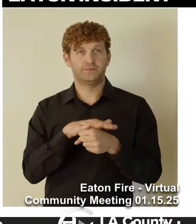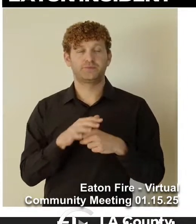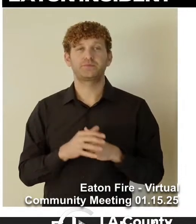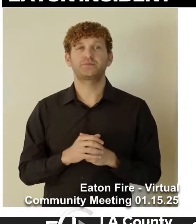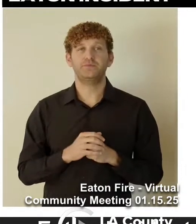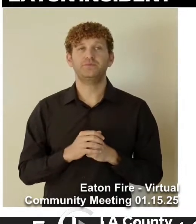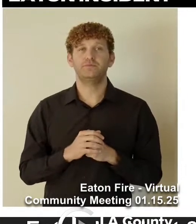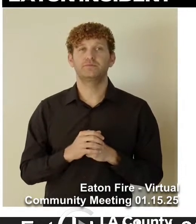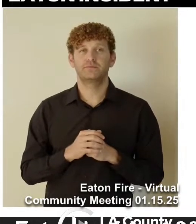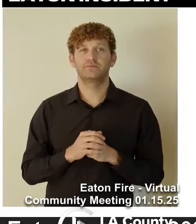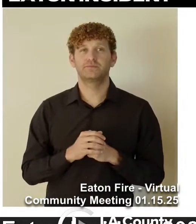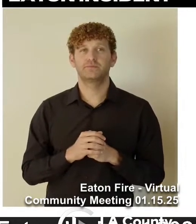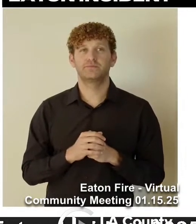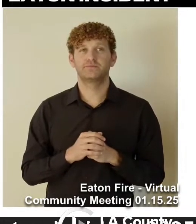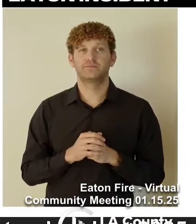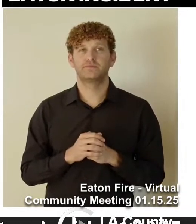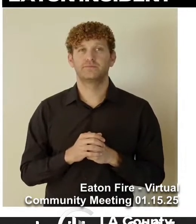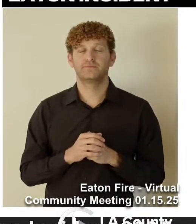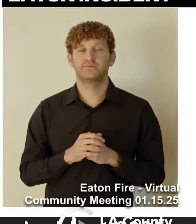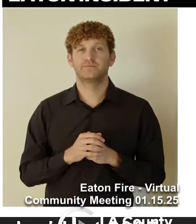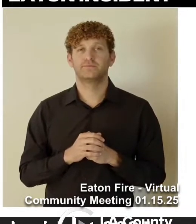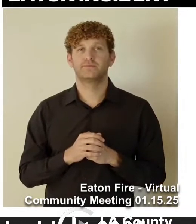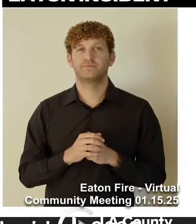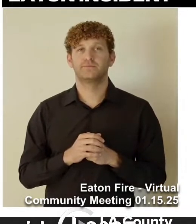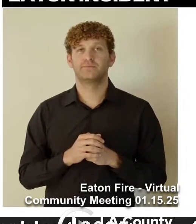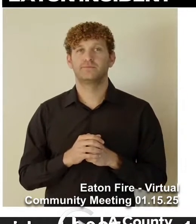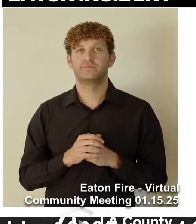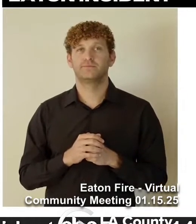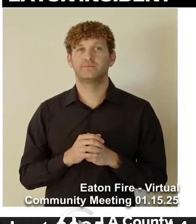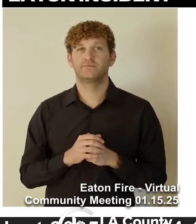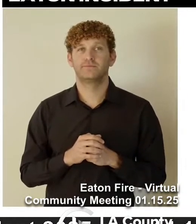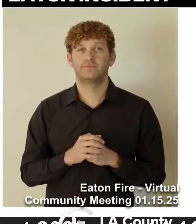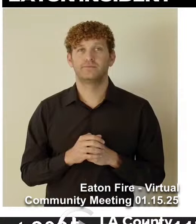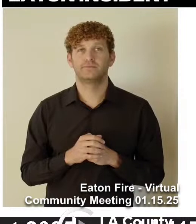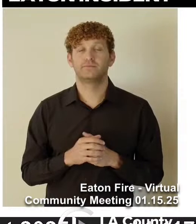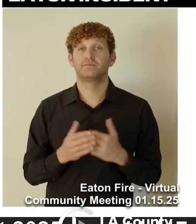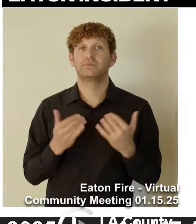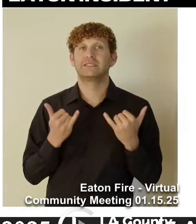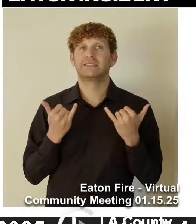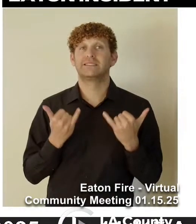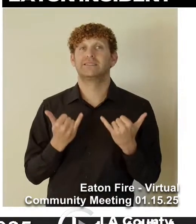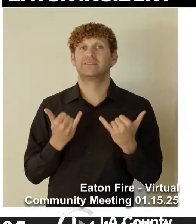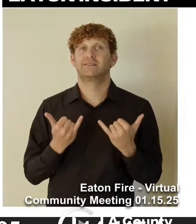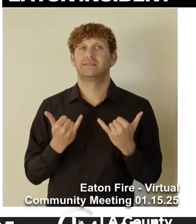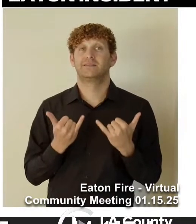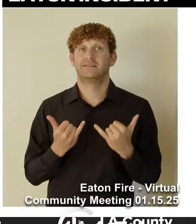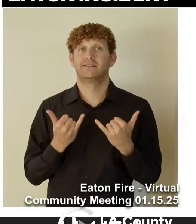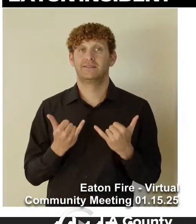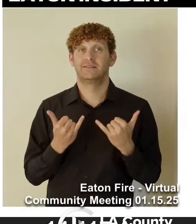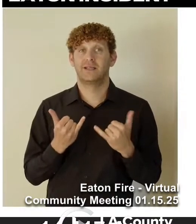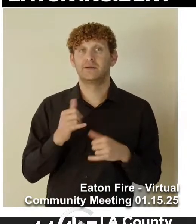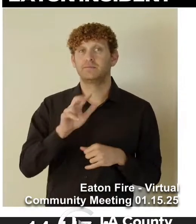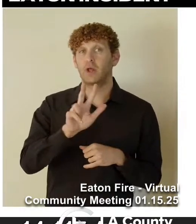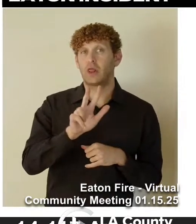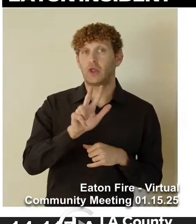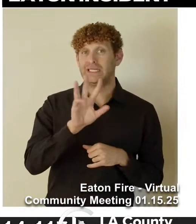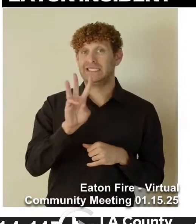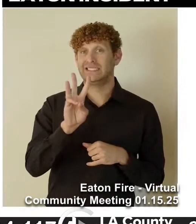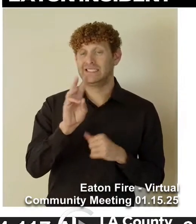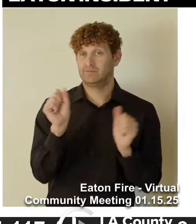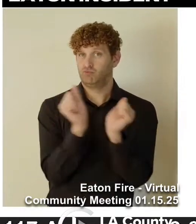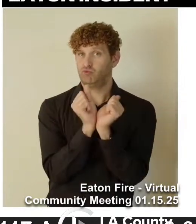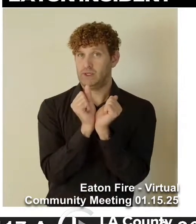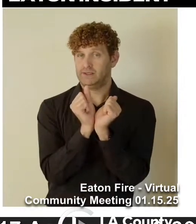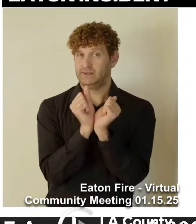evacuation ordered areas. As of today, they have made 36 arrests. They're